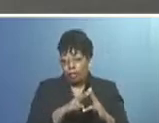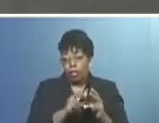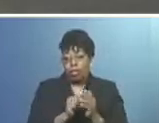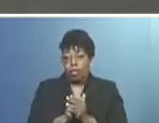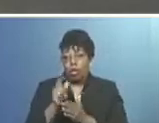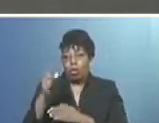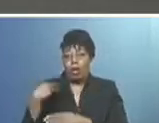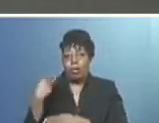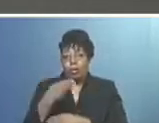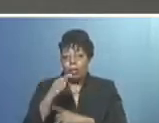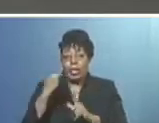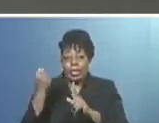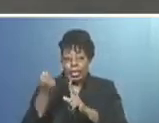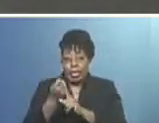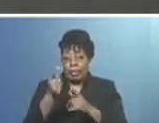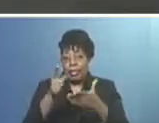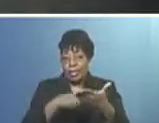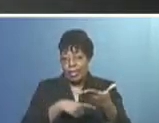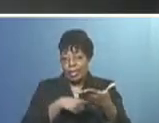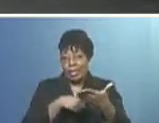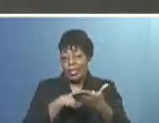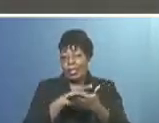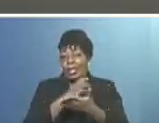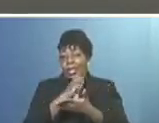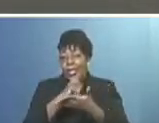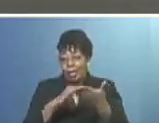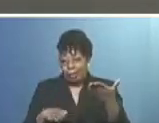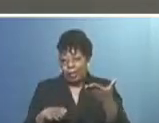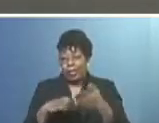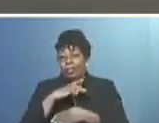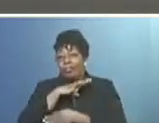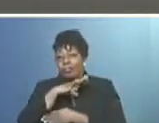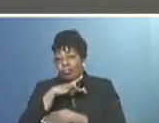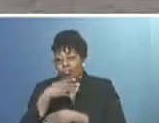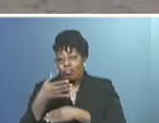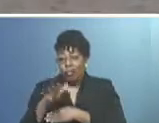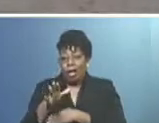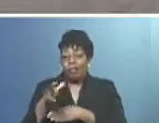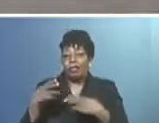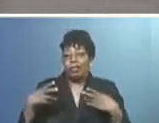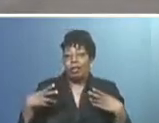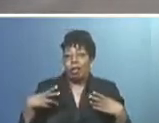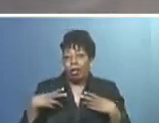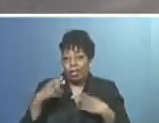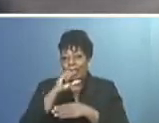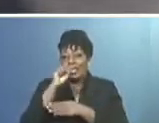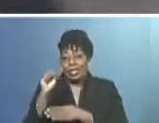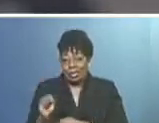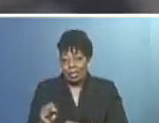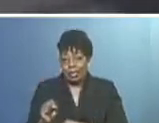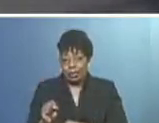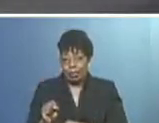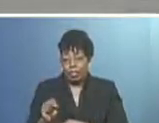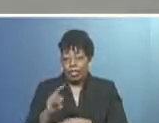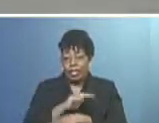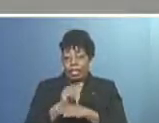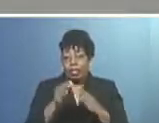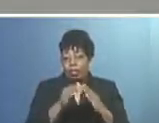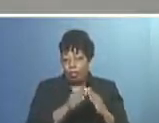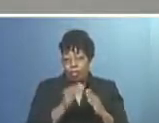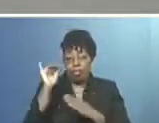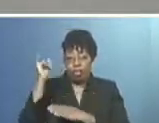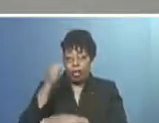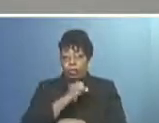Parliament's initiative aimed at eliminating a surplus of trash following the holiday season. Nassau Village Member of Parliament